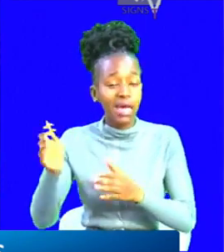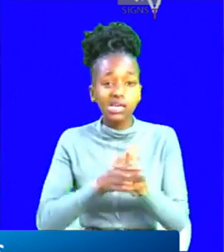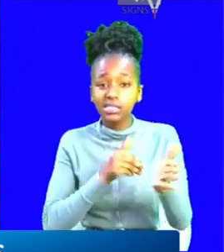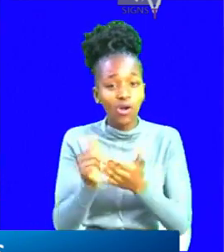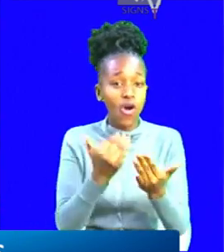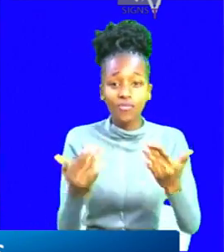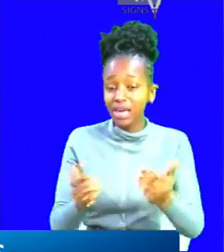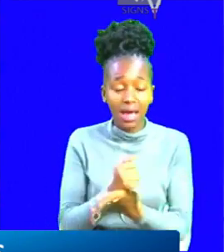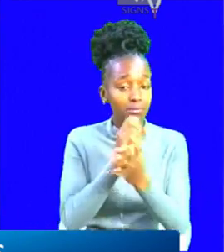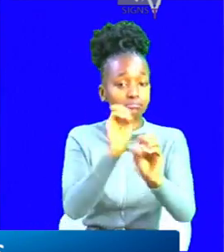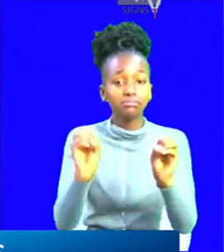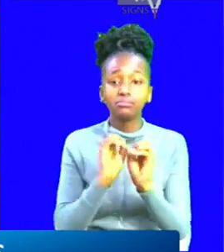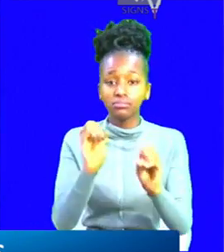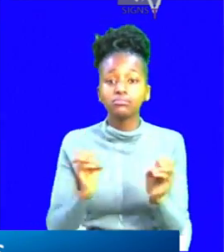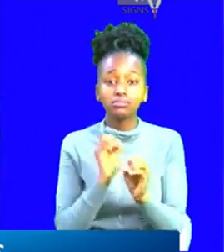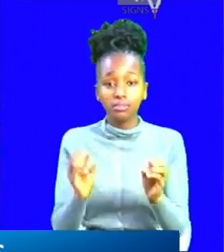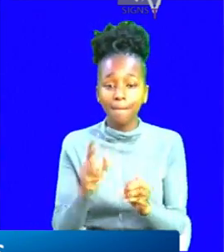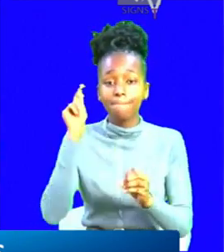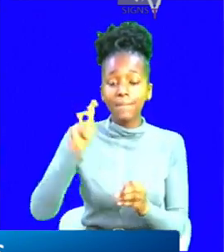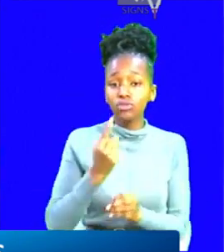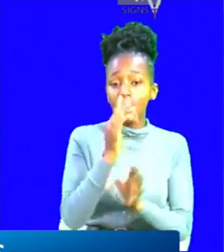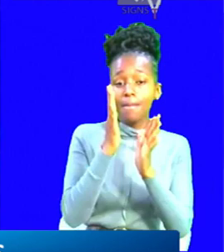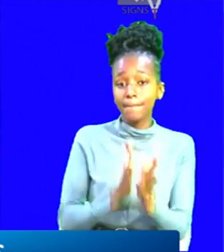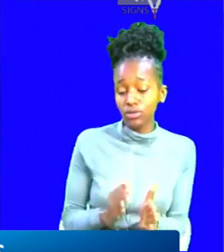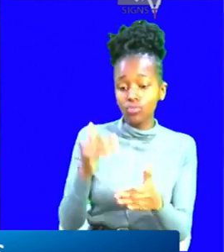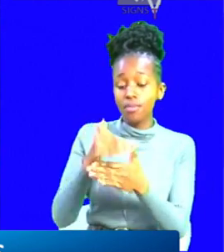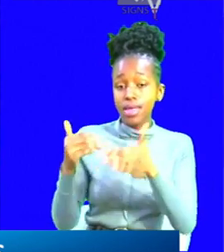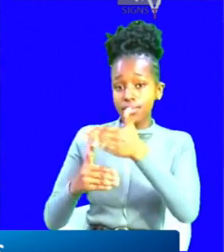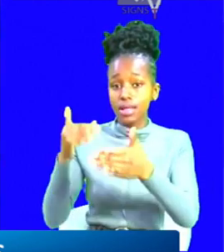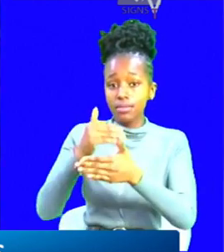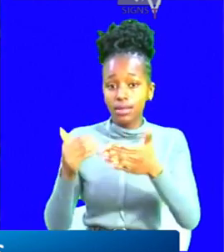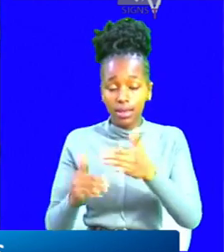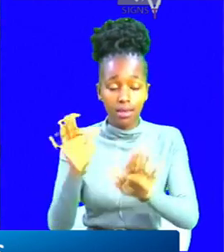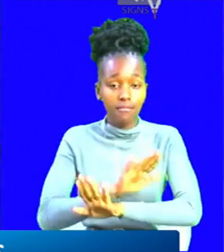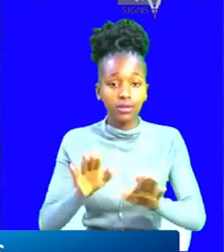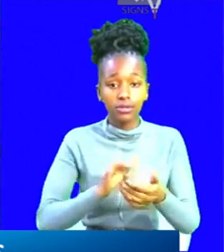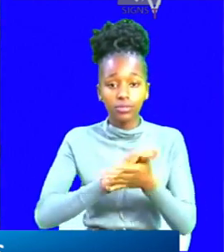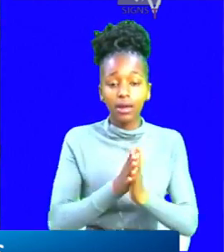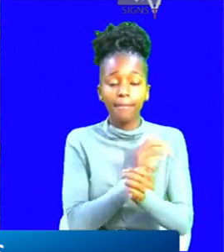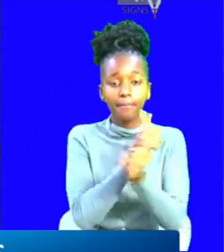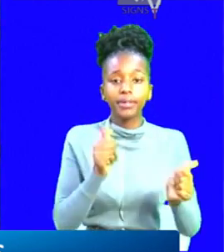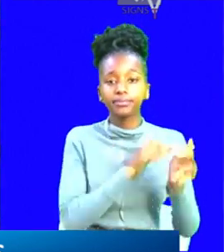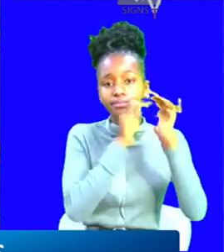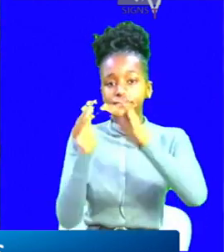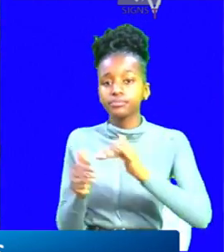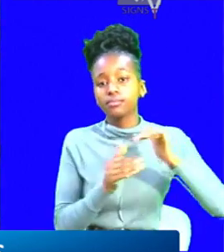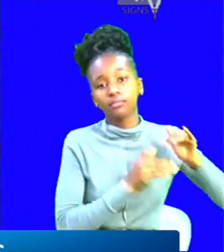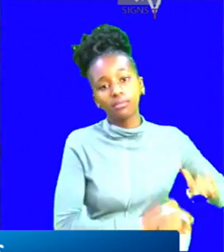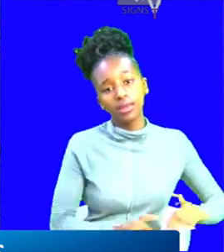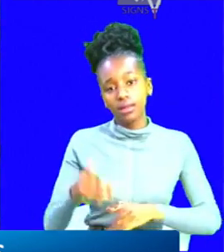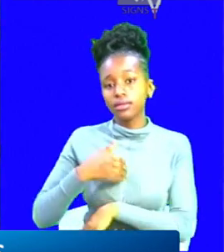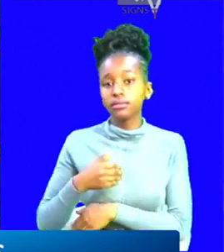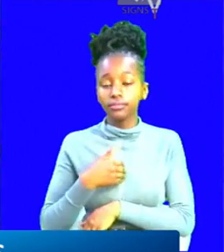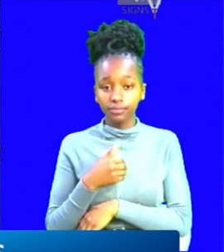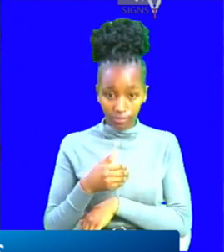streets. It will take a man or a woman to build up a vision. Ajiri watoto wetu. MPs to some